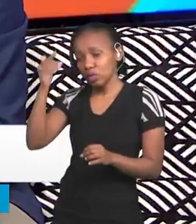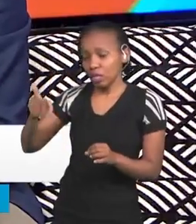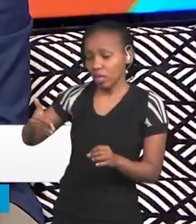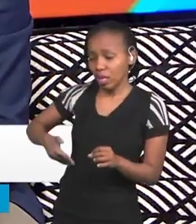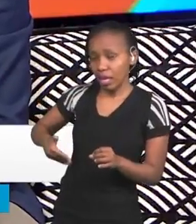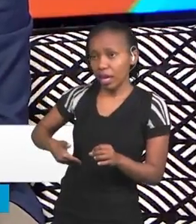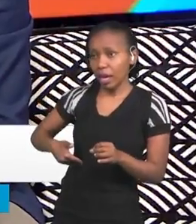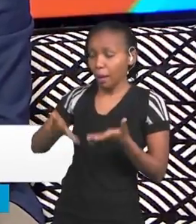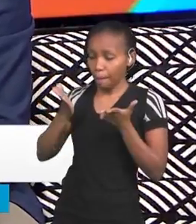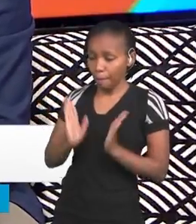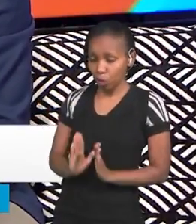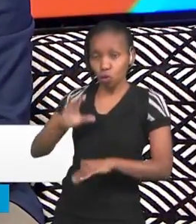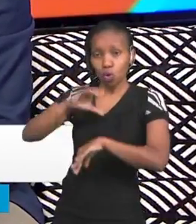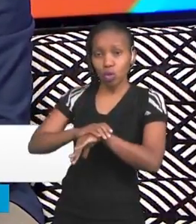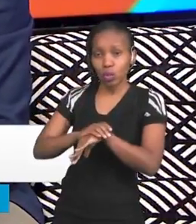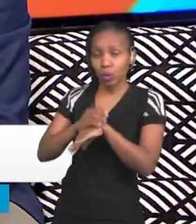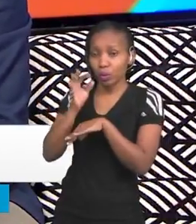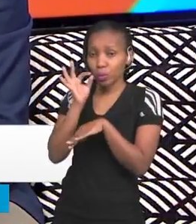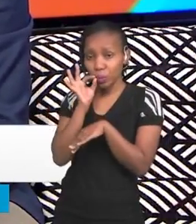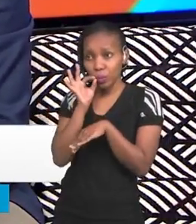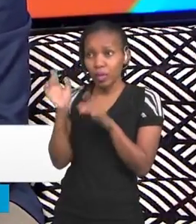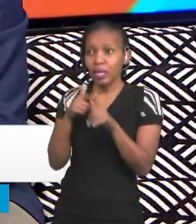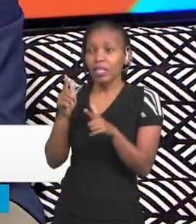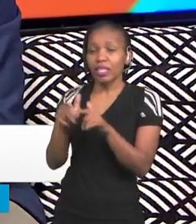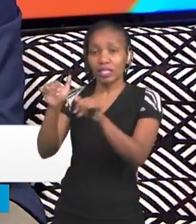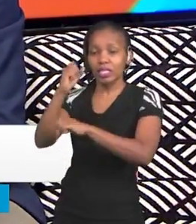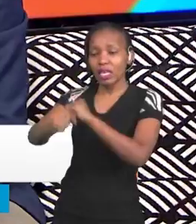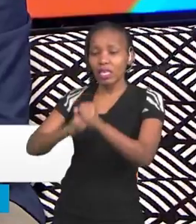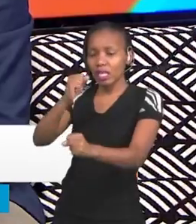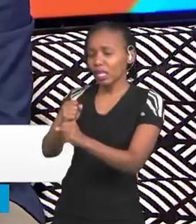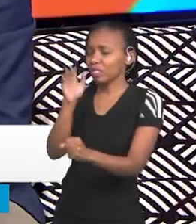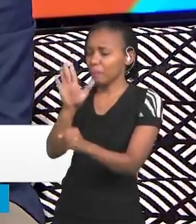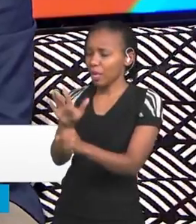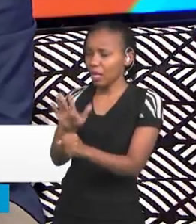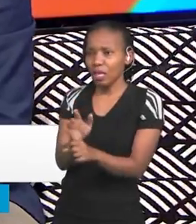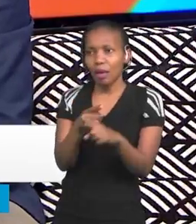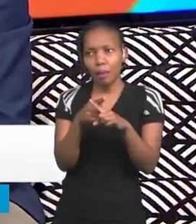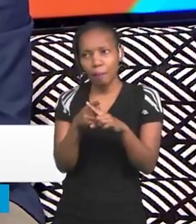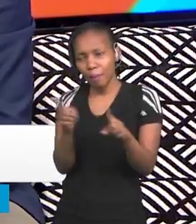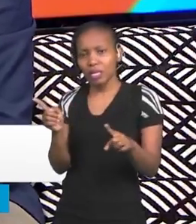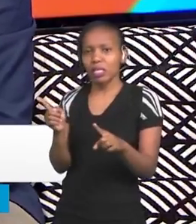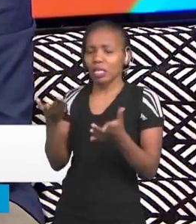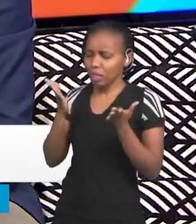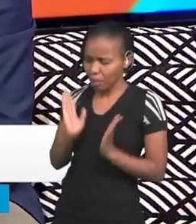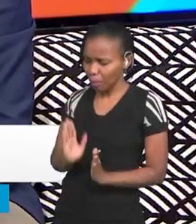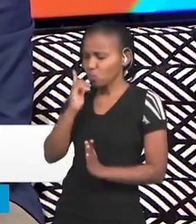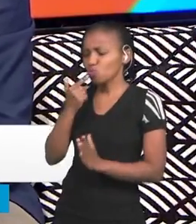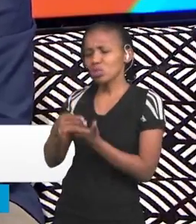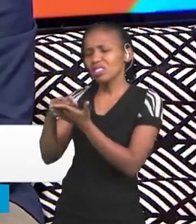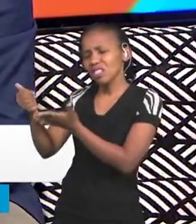stick of cannabis mm-hmm. and will be taken in for so many years. Mm-hmm. But this mogul who has been